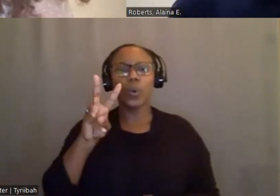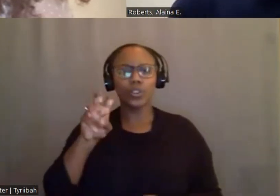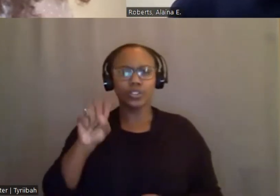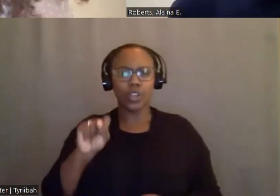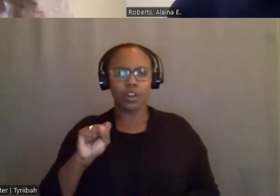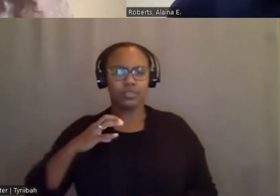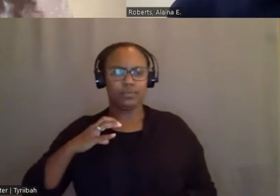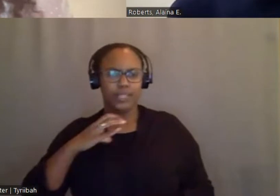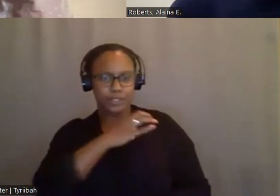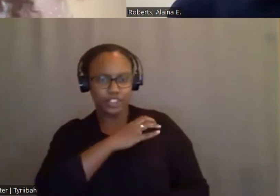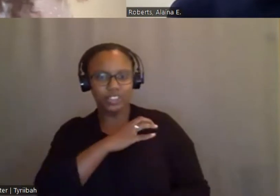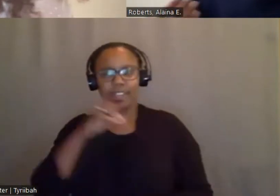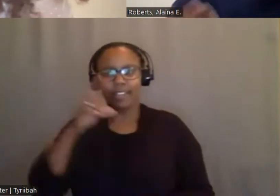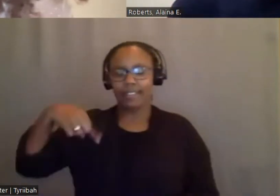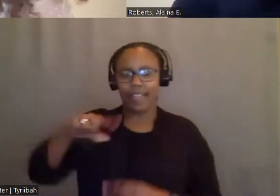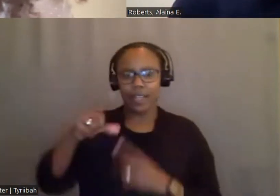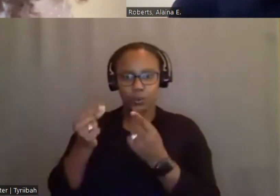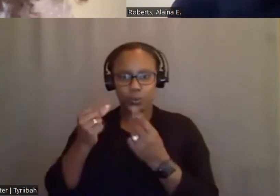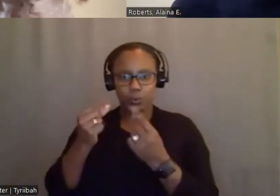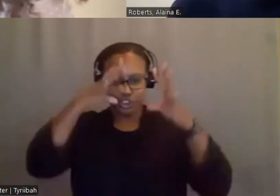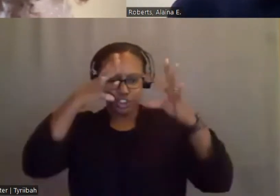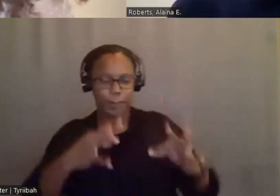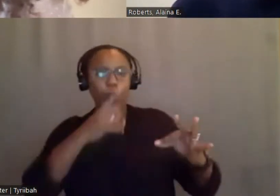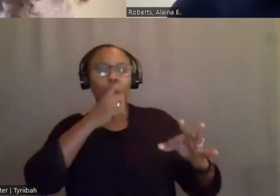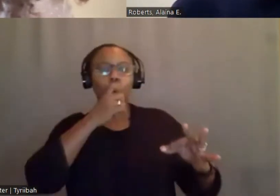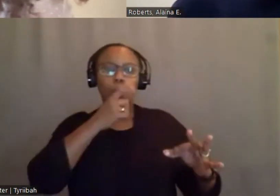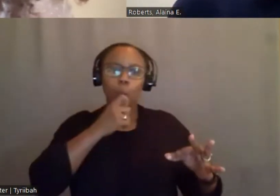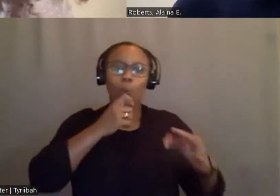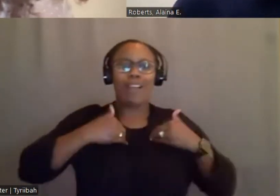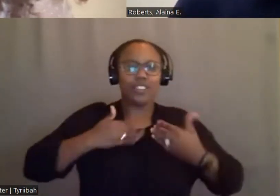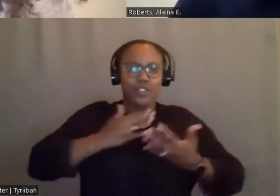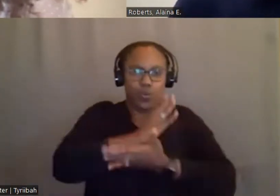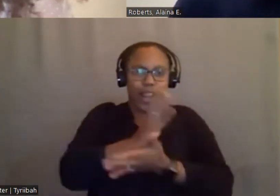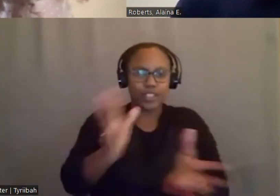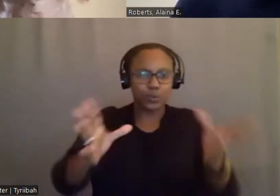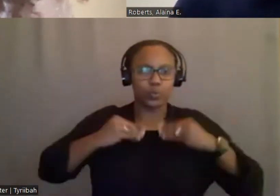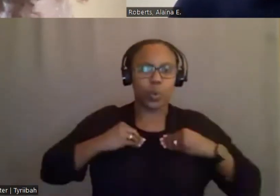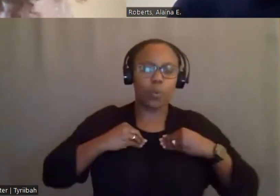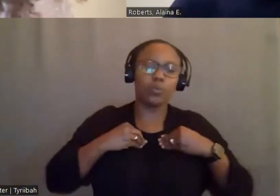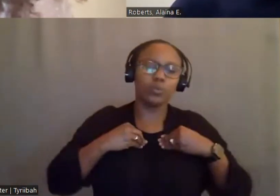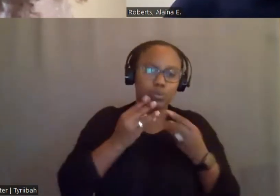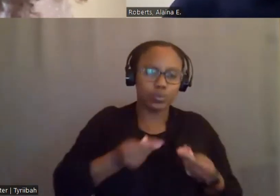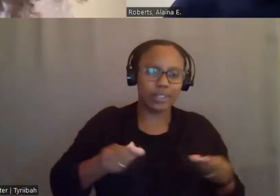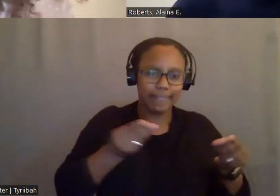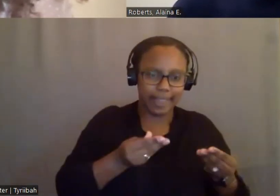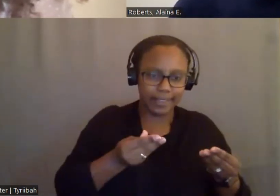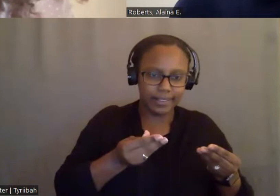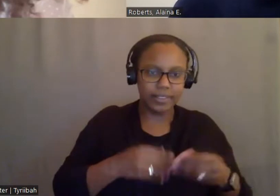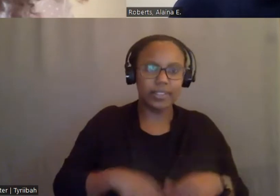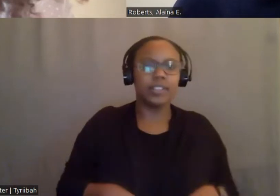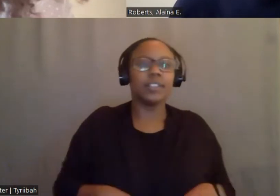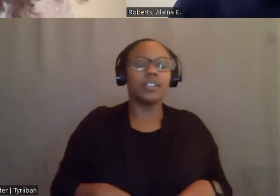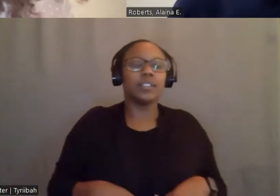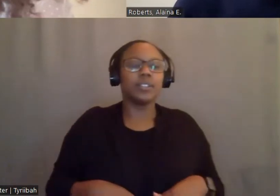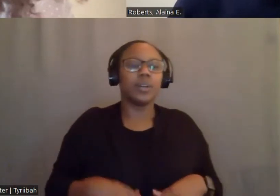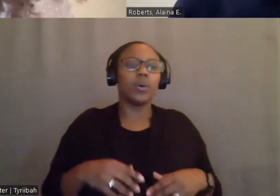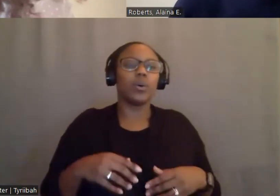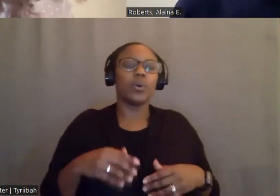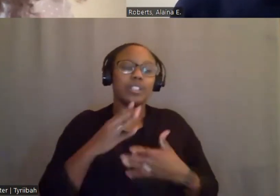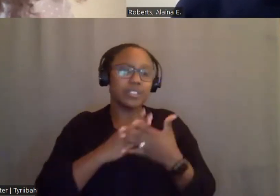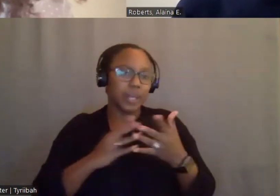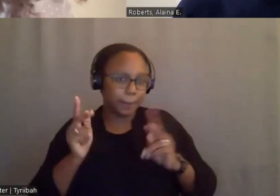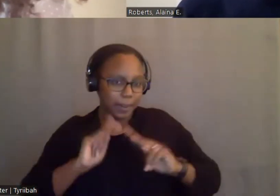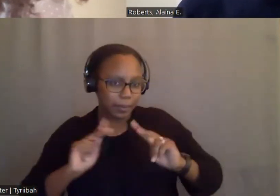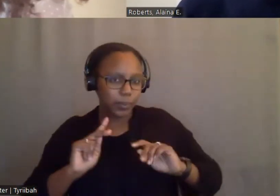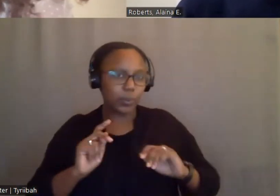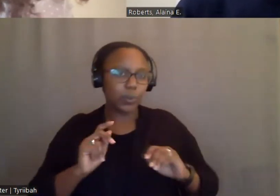land, because there are plenty of people who, you know, come in after the war and try to get onto these roles because they see there's land being given out. And so there is